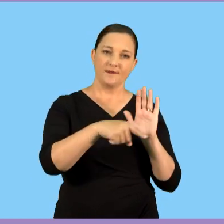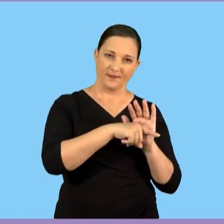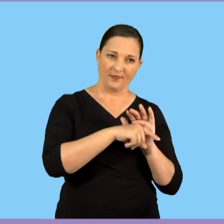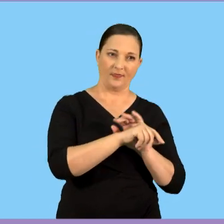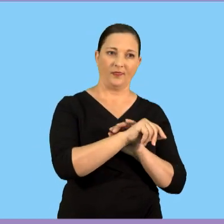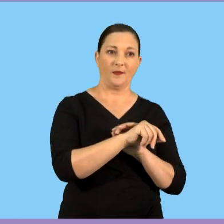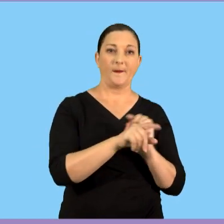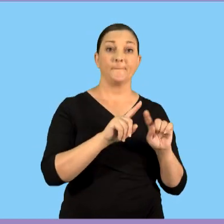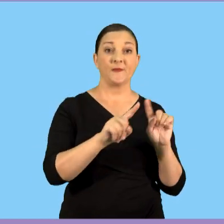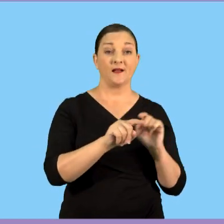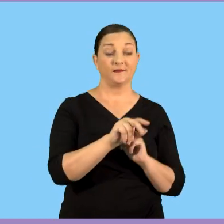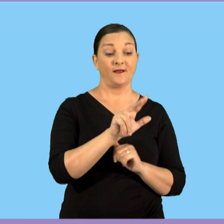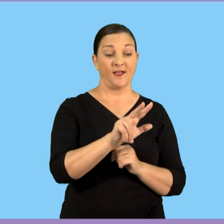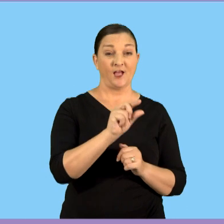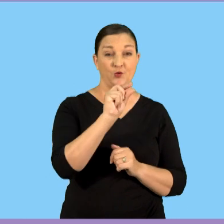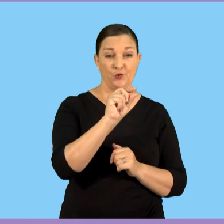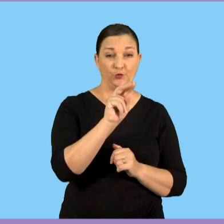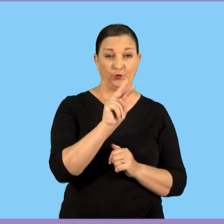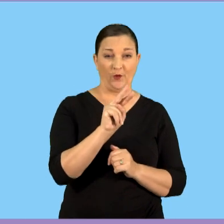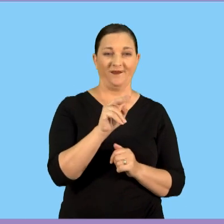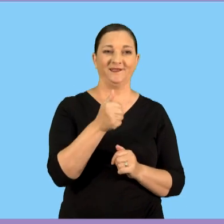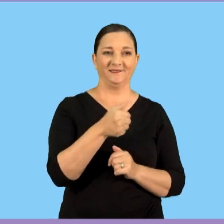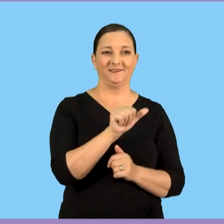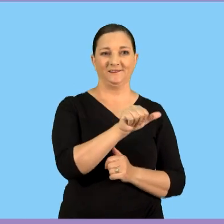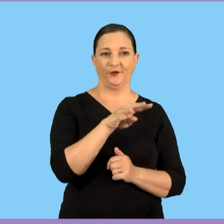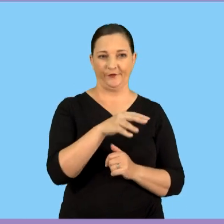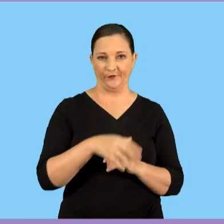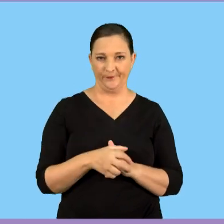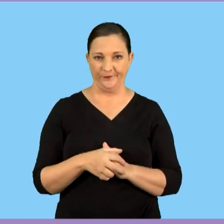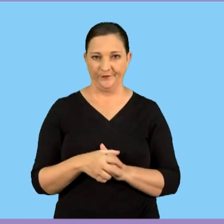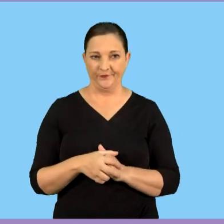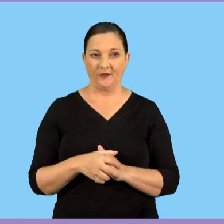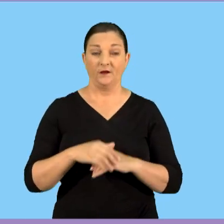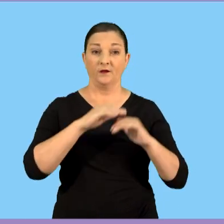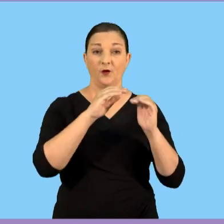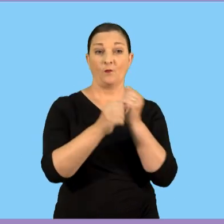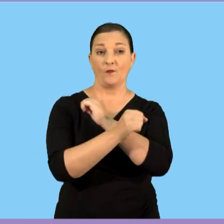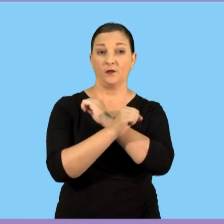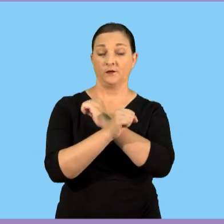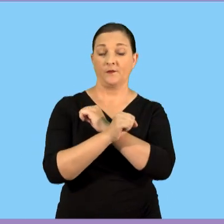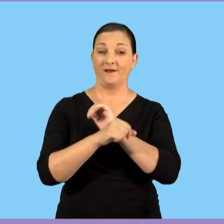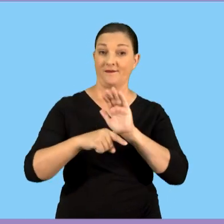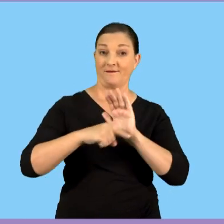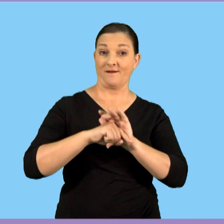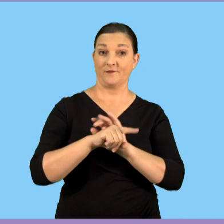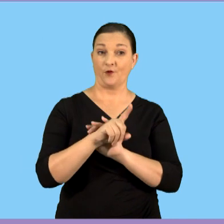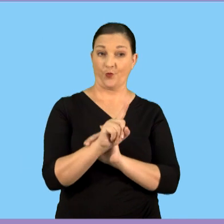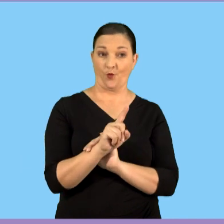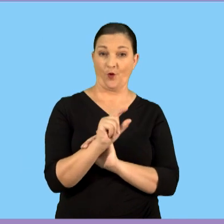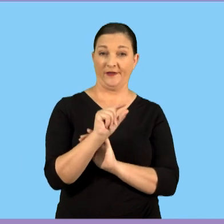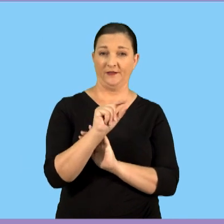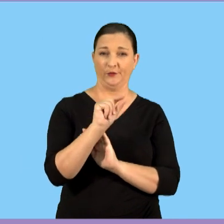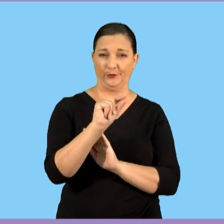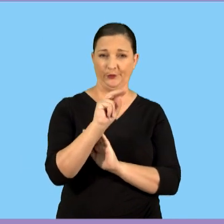is. And 8 squared is 64. We are multiplying this with a negative 1